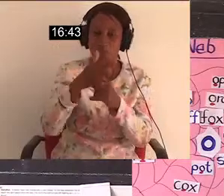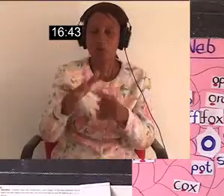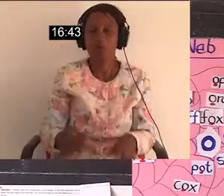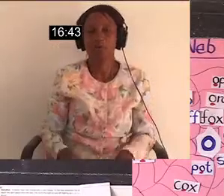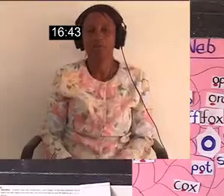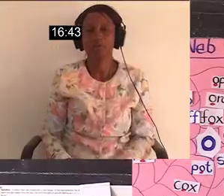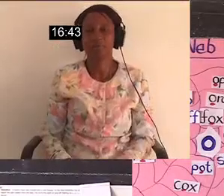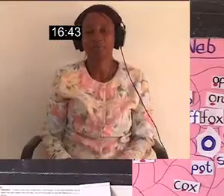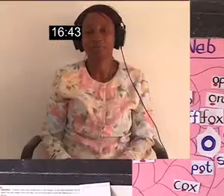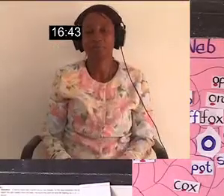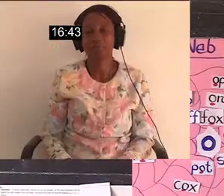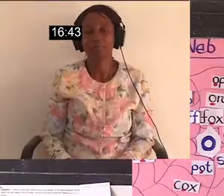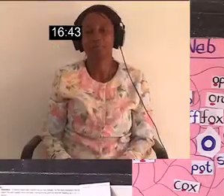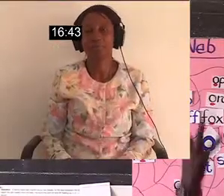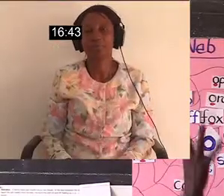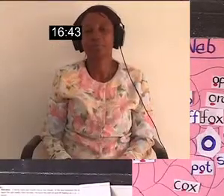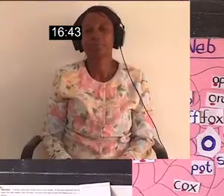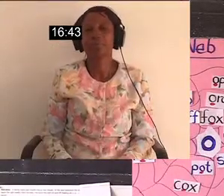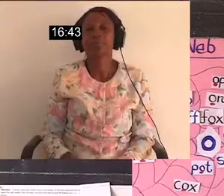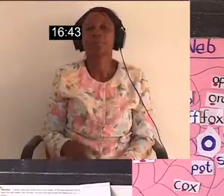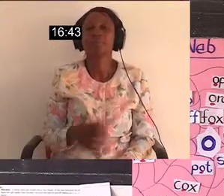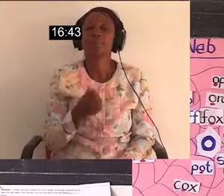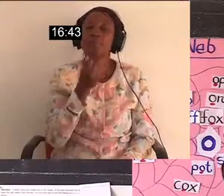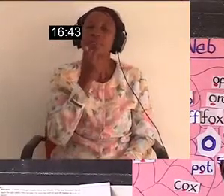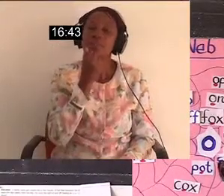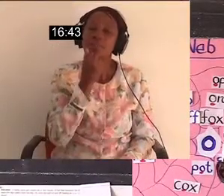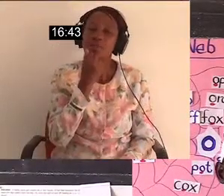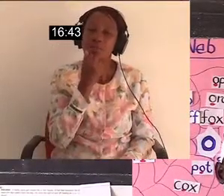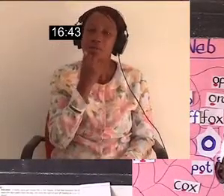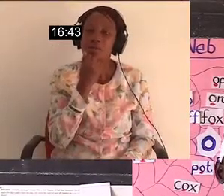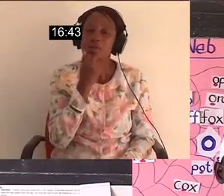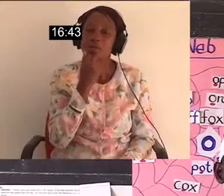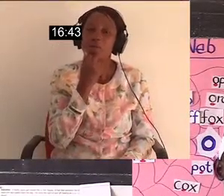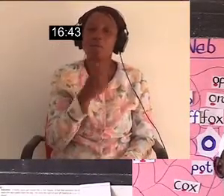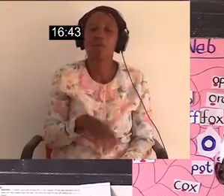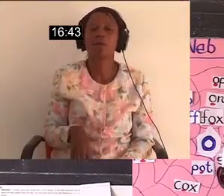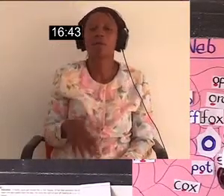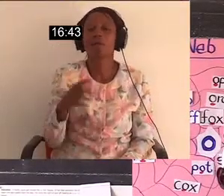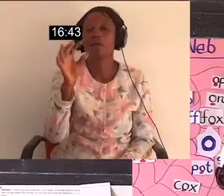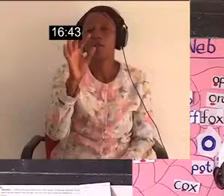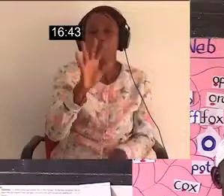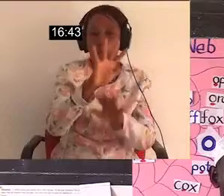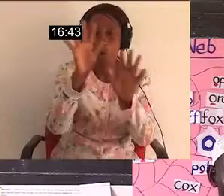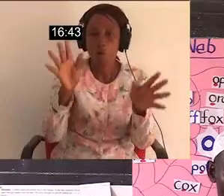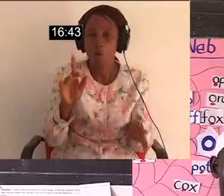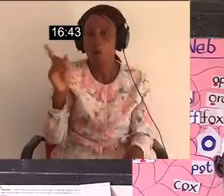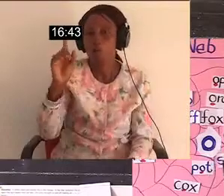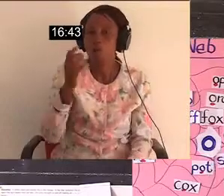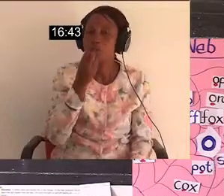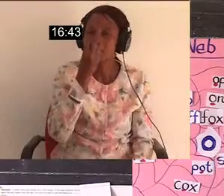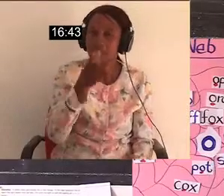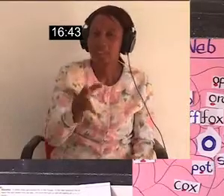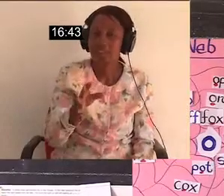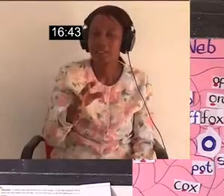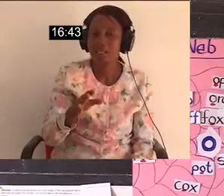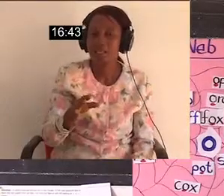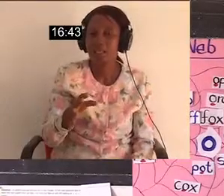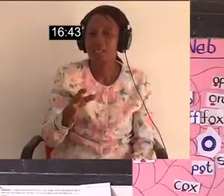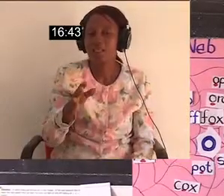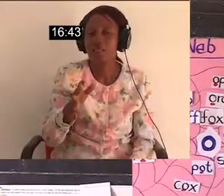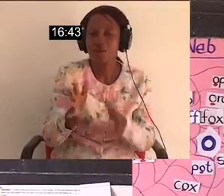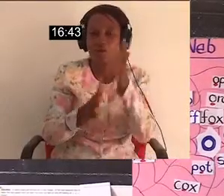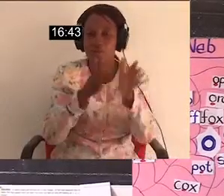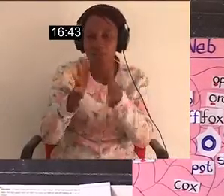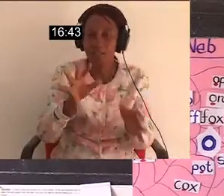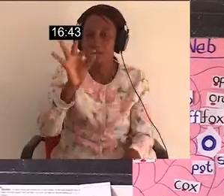important. Now let's number them. The first one that we said is very important, A. The second